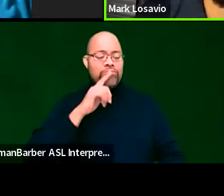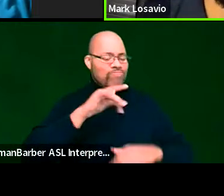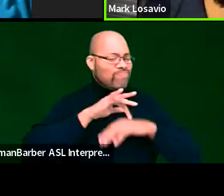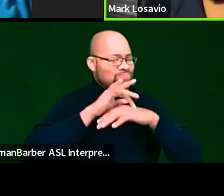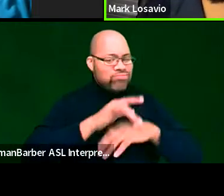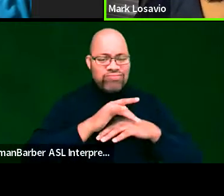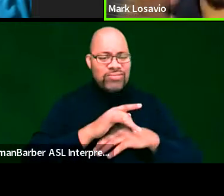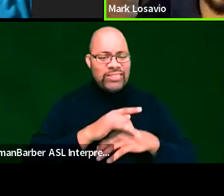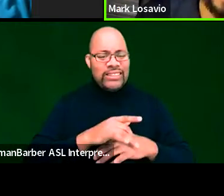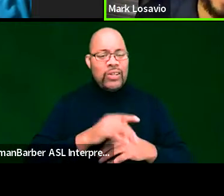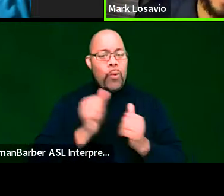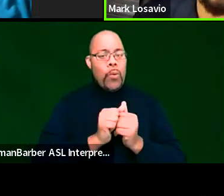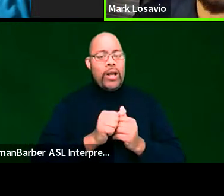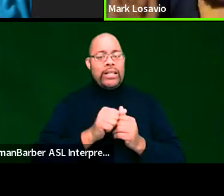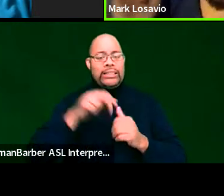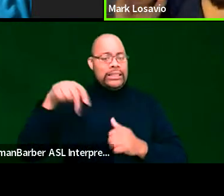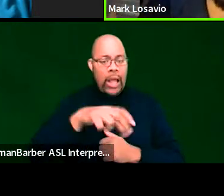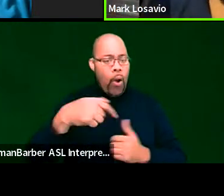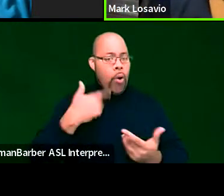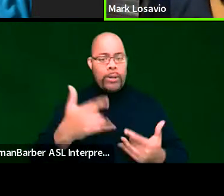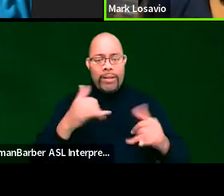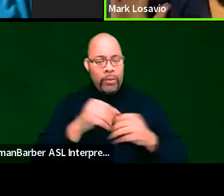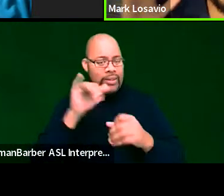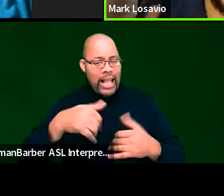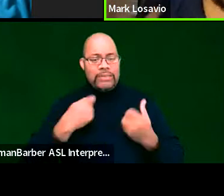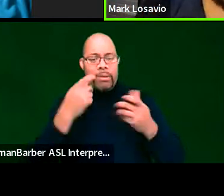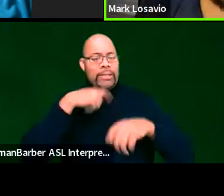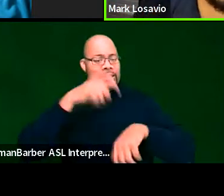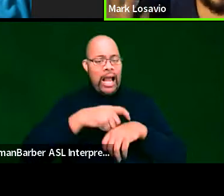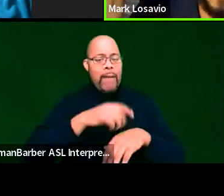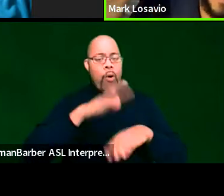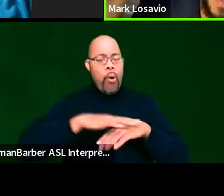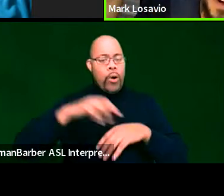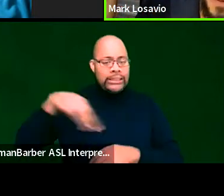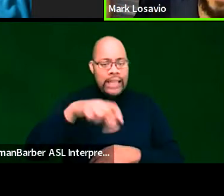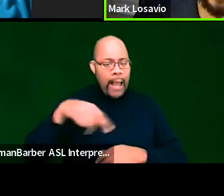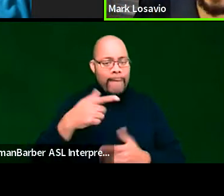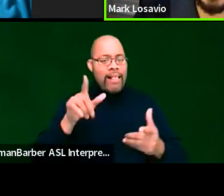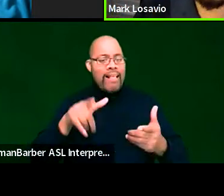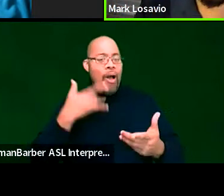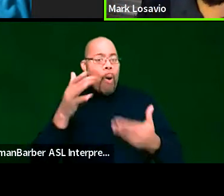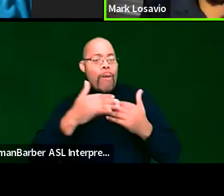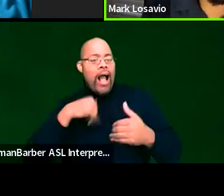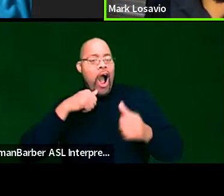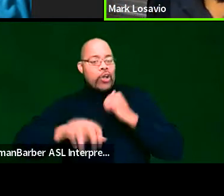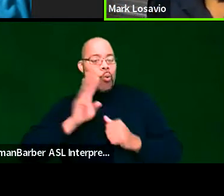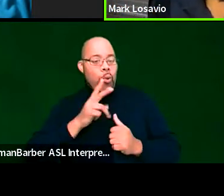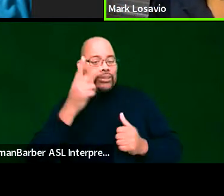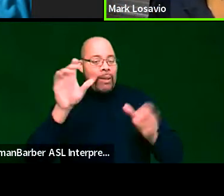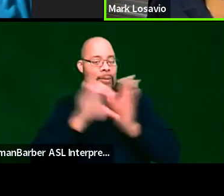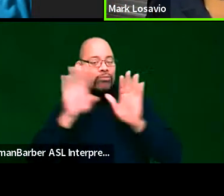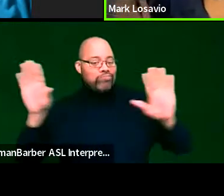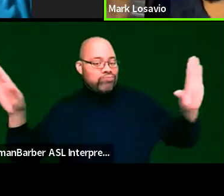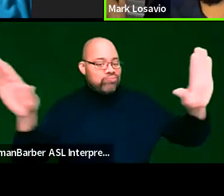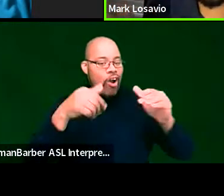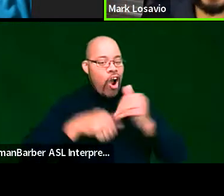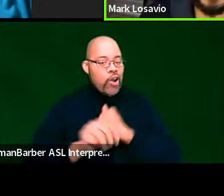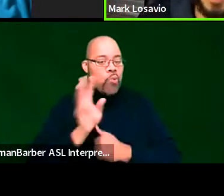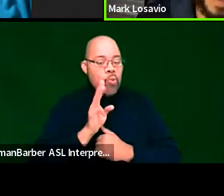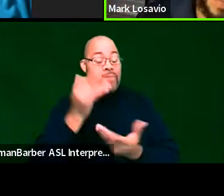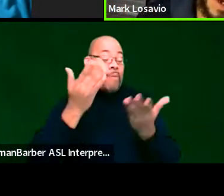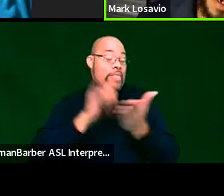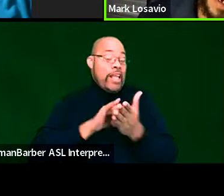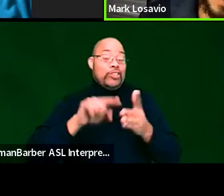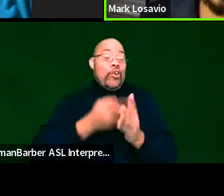with that stairwell. I would always play in it. I would always like spend my time on the stairs, like being underwater. So maybe that's